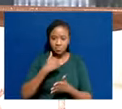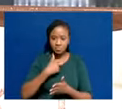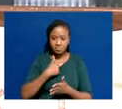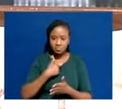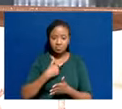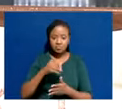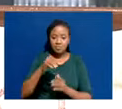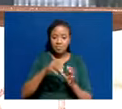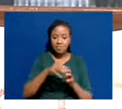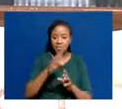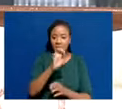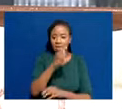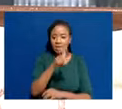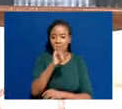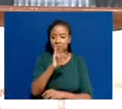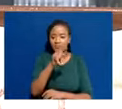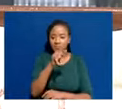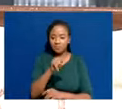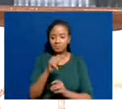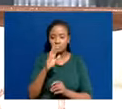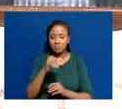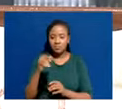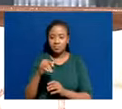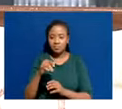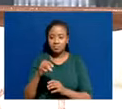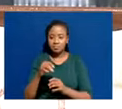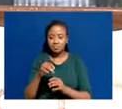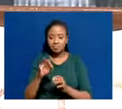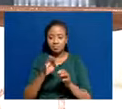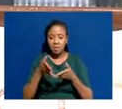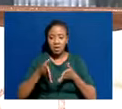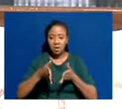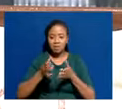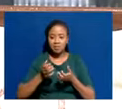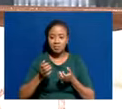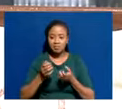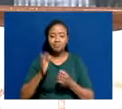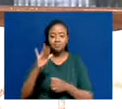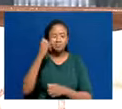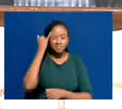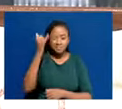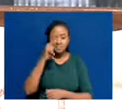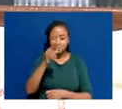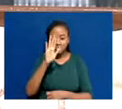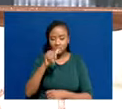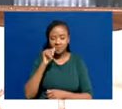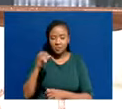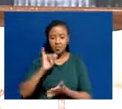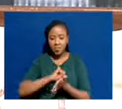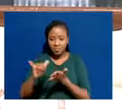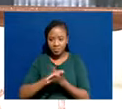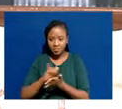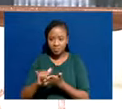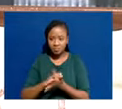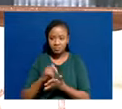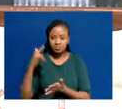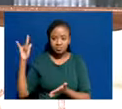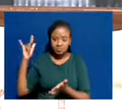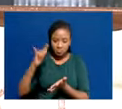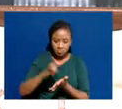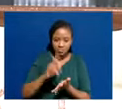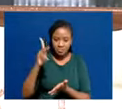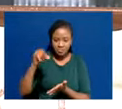of the expressway, you think about it. You're coming from New York or DC or wherever for conference. You fly KQ, you